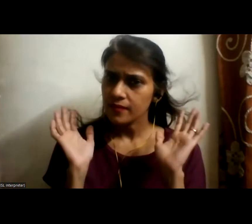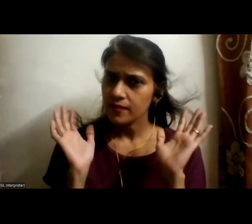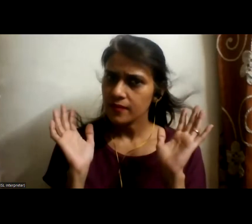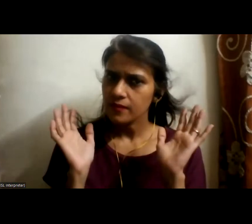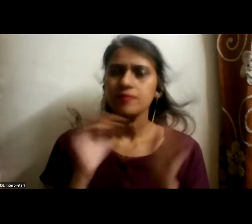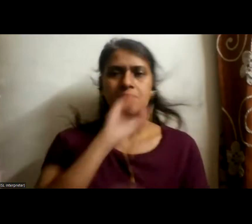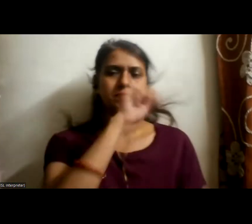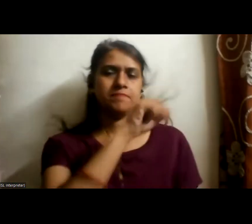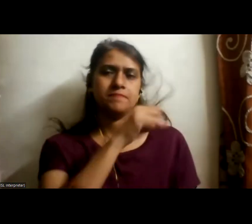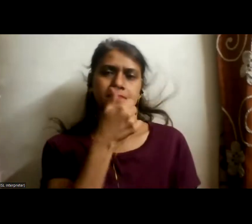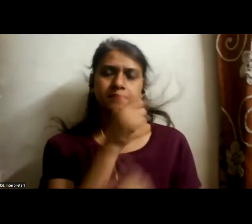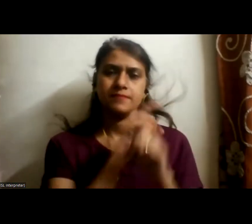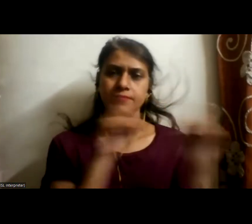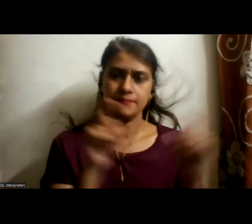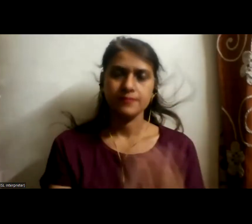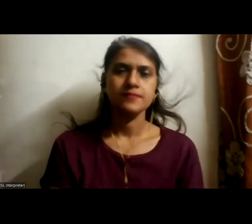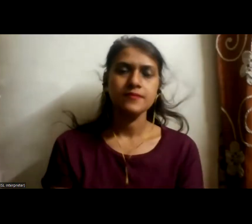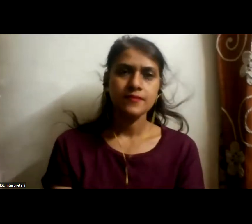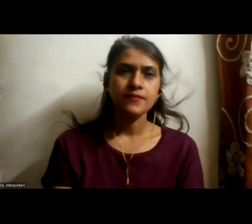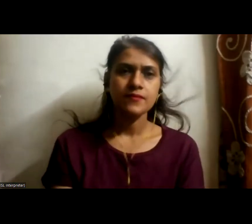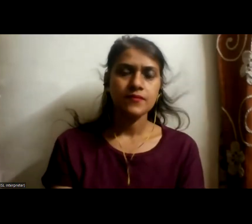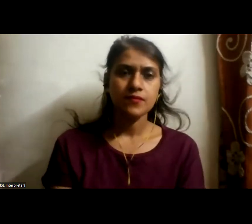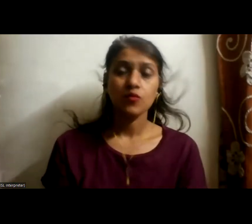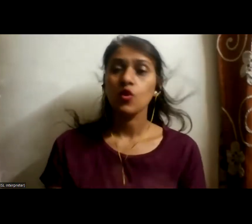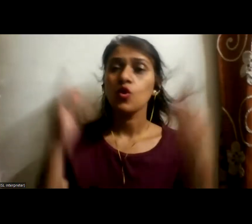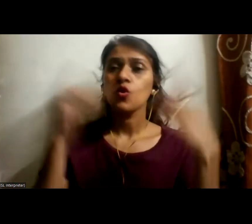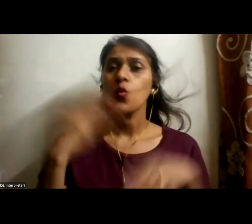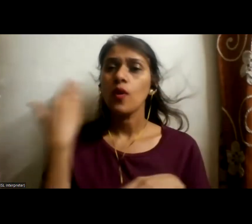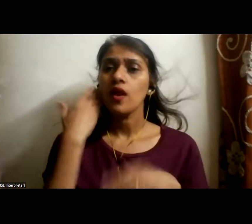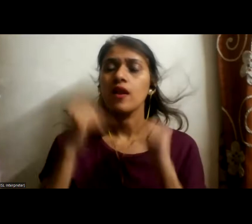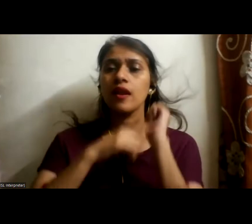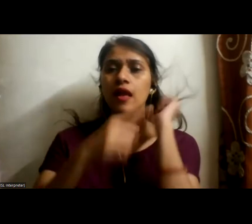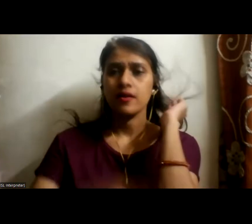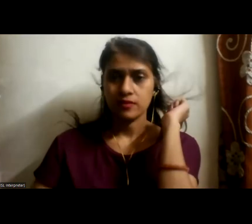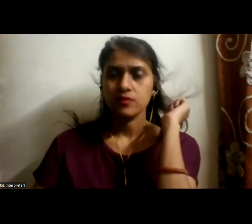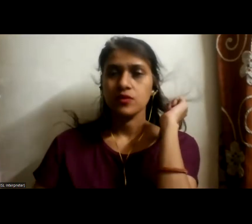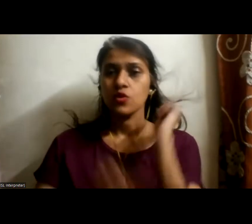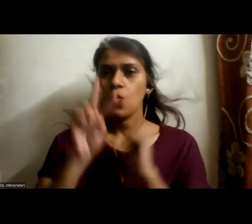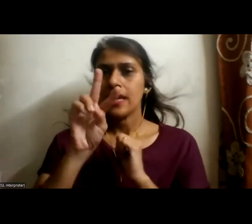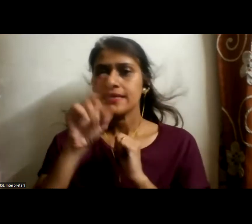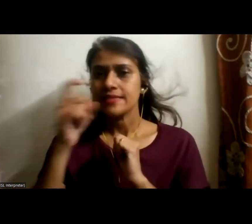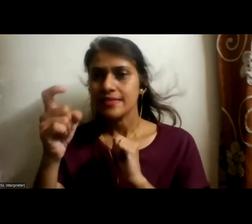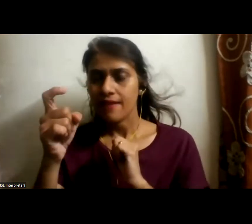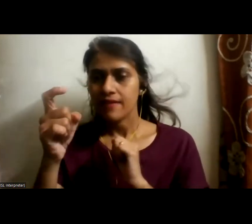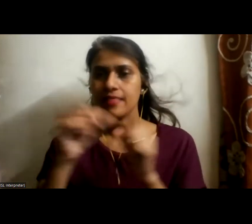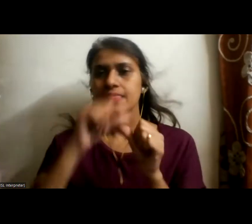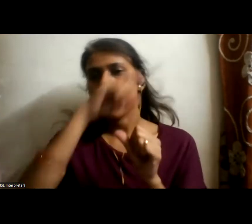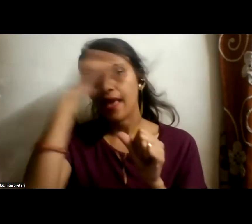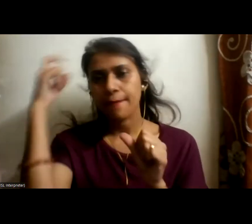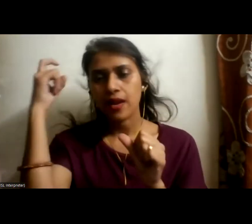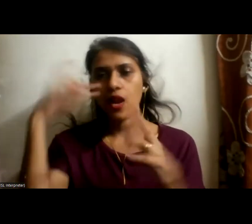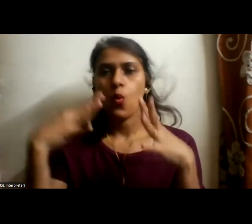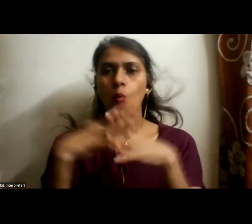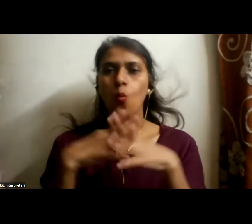Yes, sir. Okay. So the new deadline, that is 27th April, is okay with everyone?